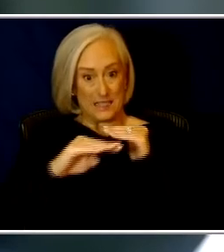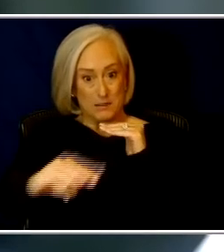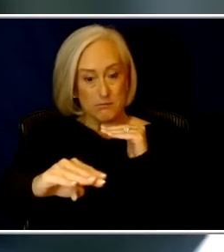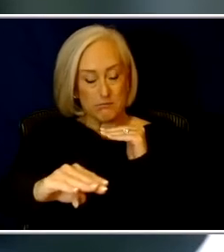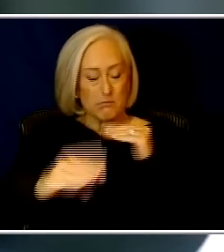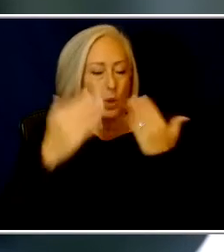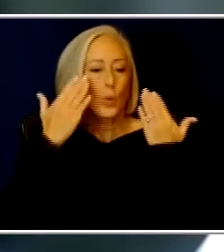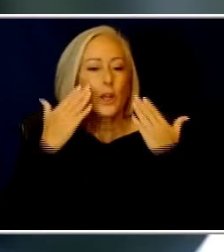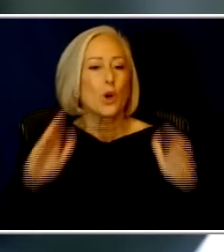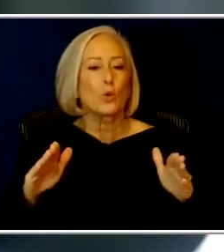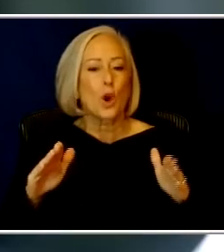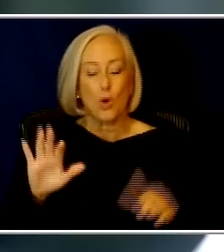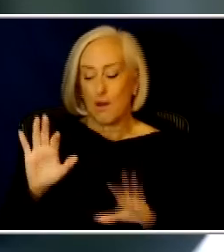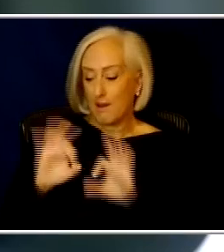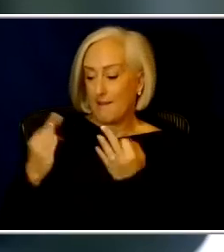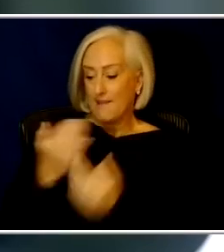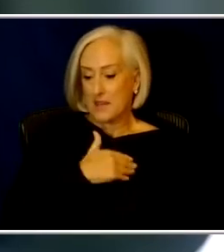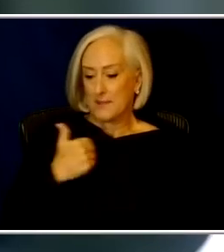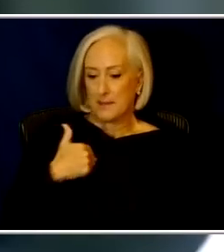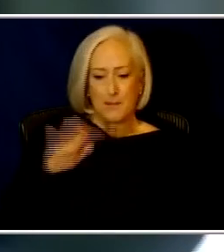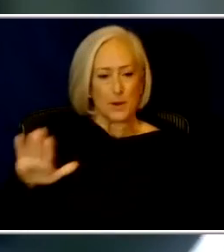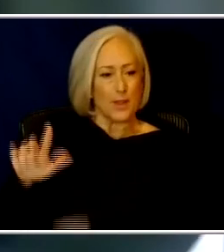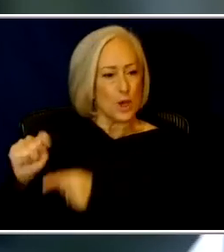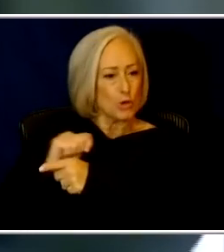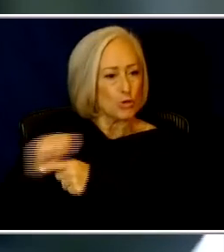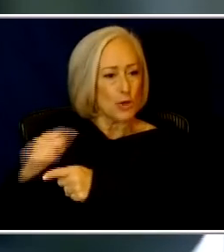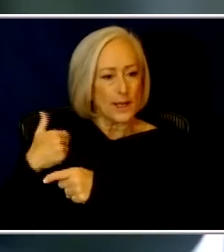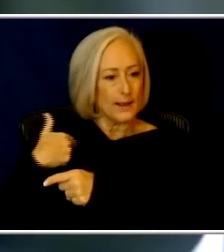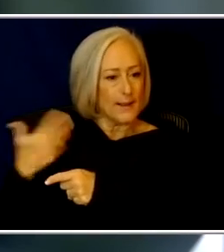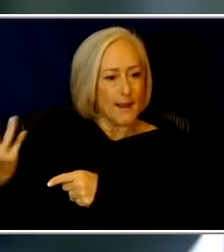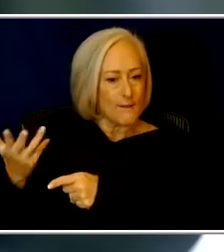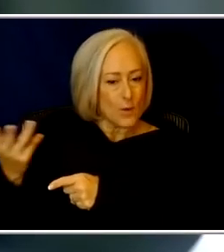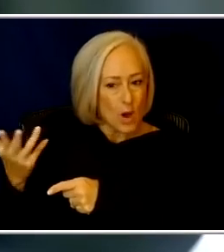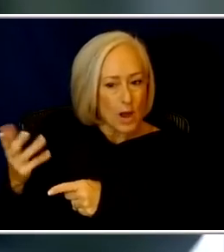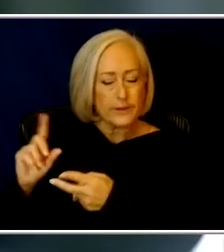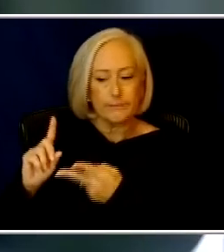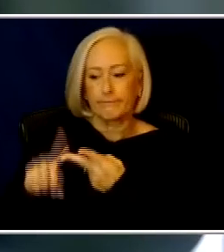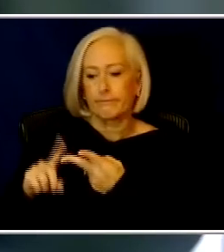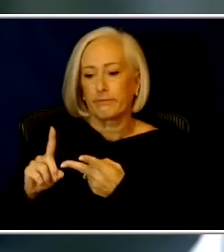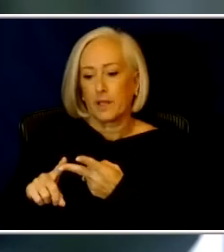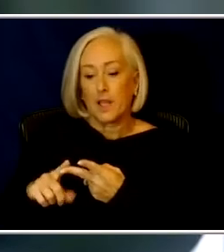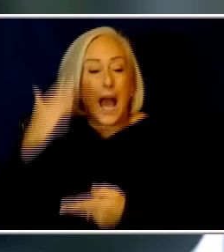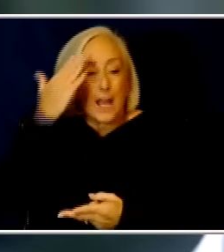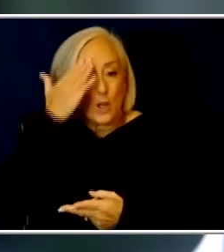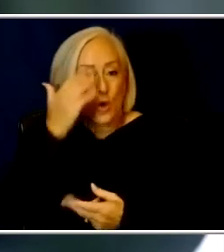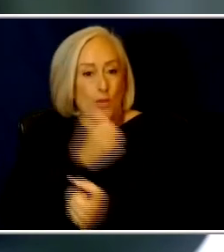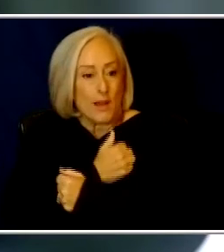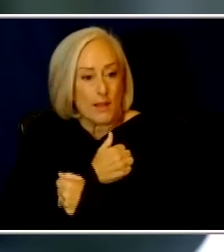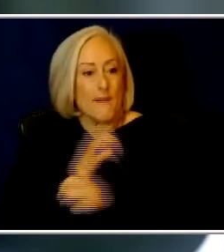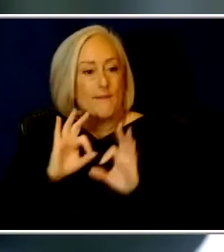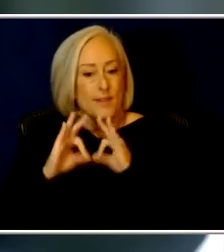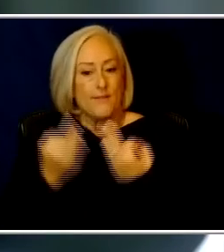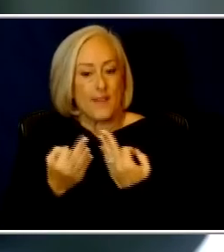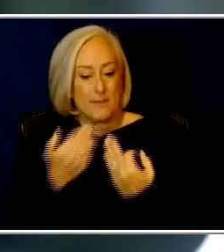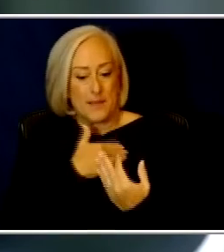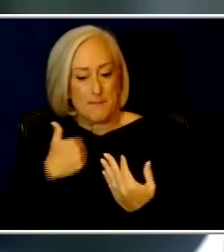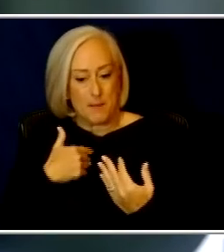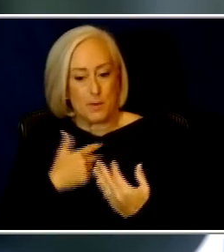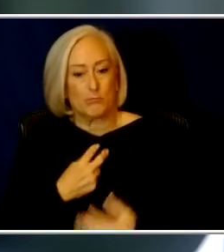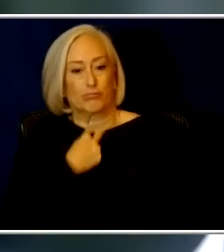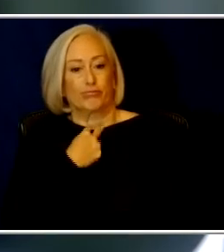members are capable of doing. We don't know what their training is. And even though they love their family members as in the hospital,